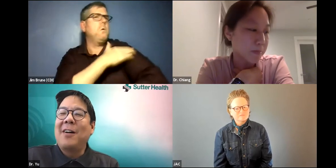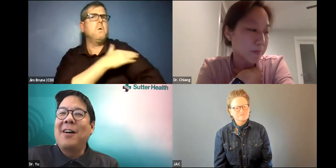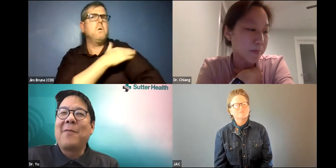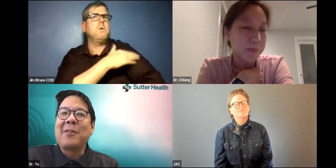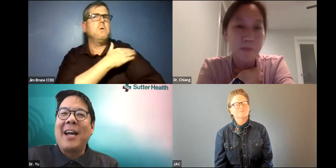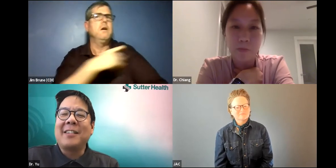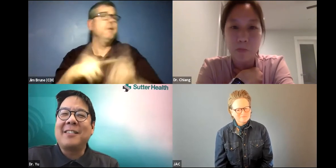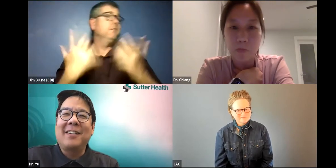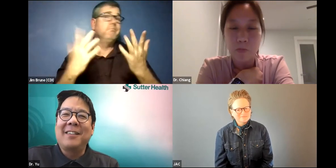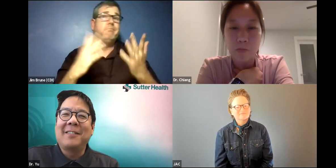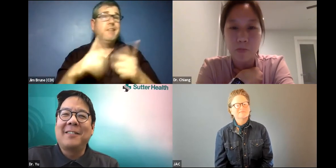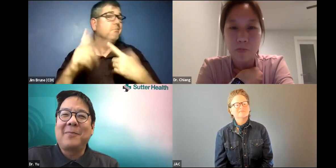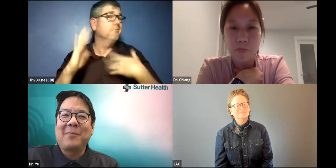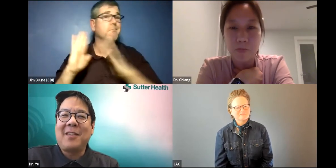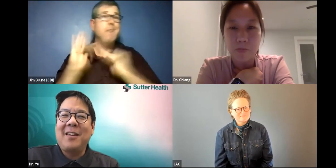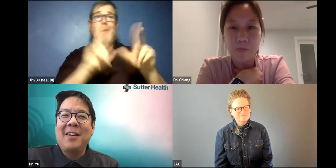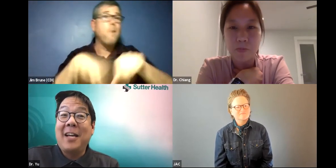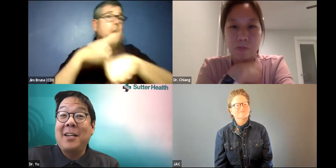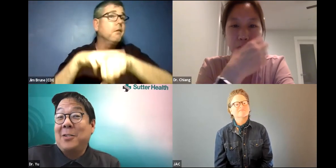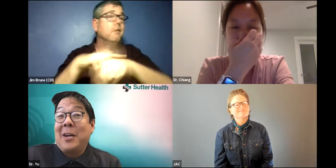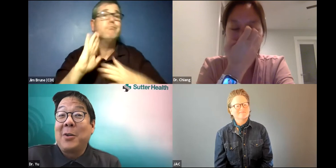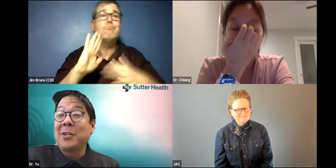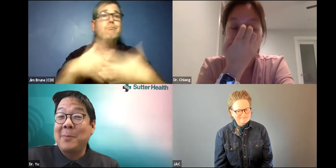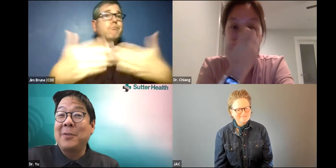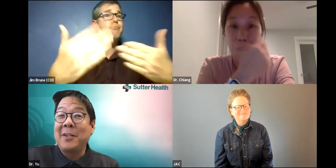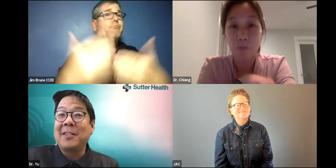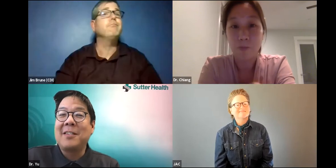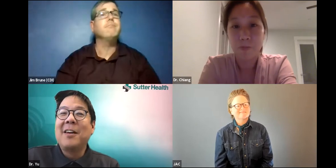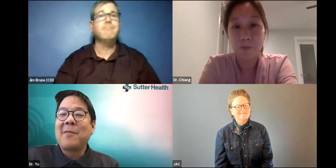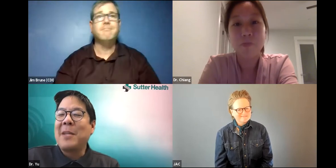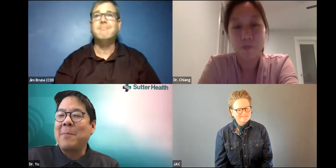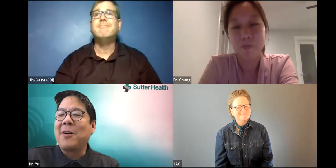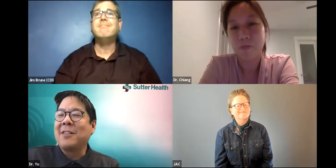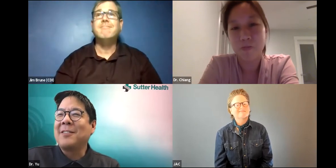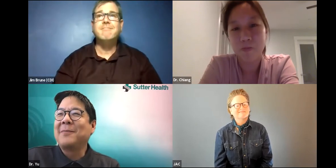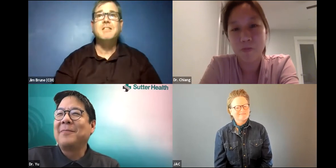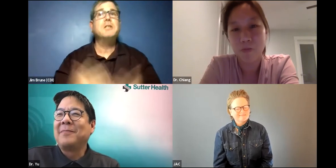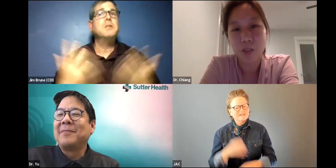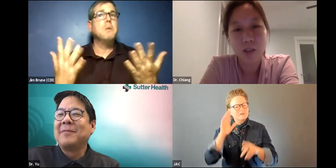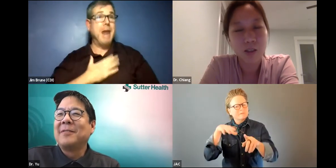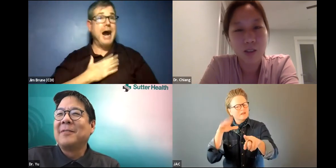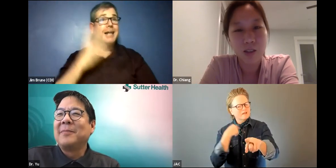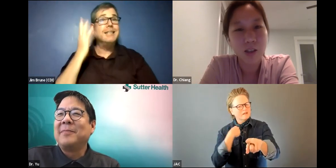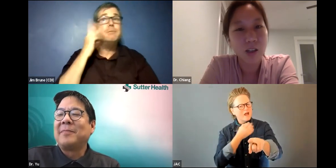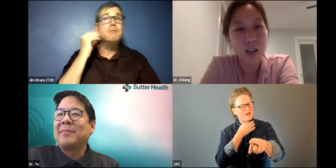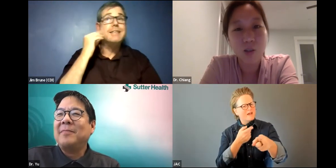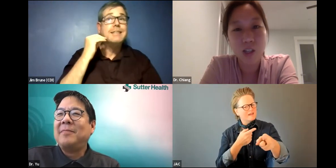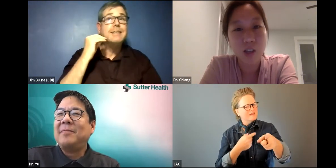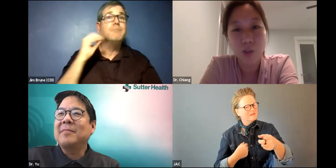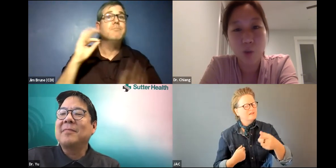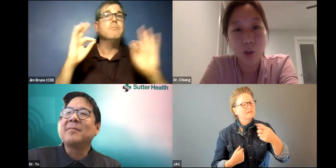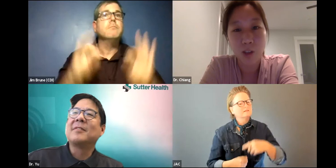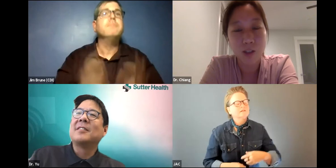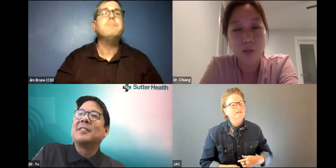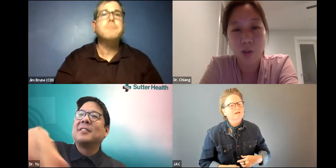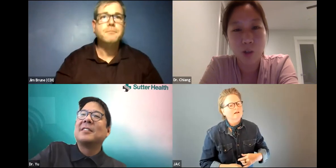thankful for that. And I had a good experience from that part. Yeah, and I would say